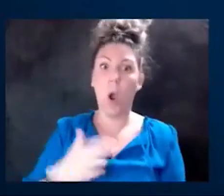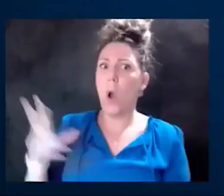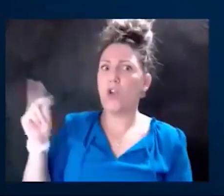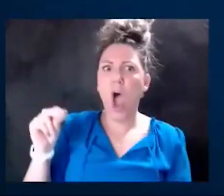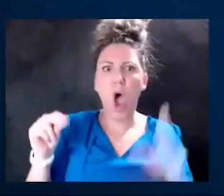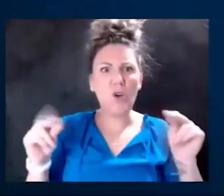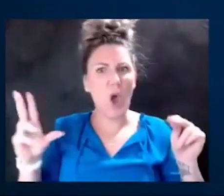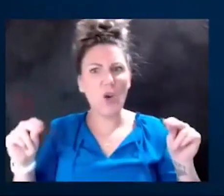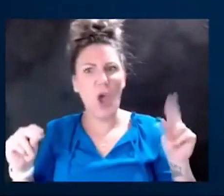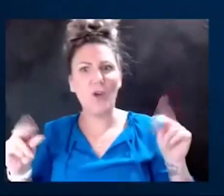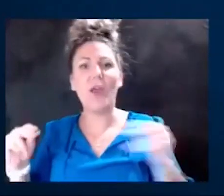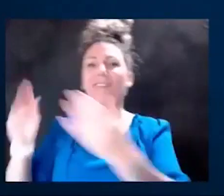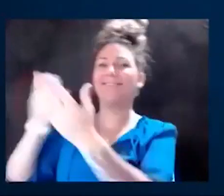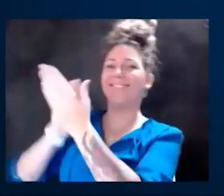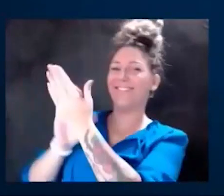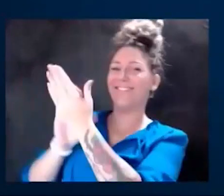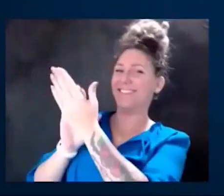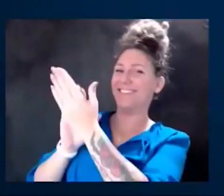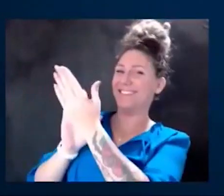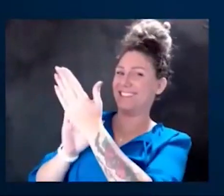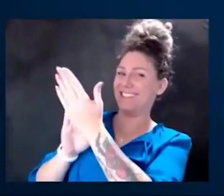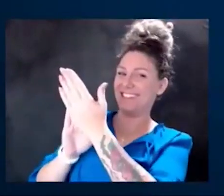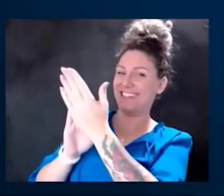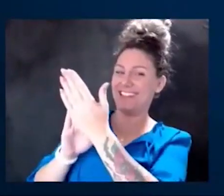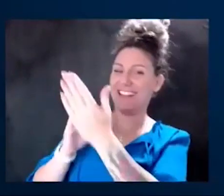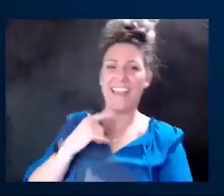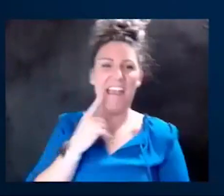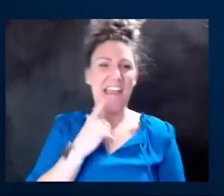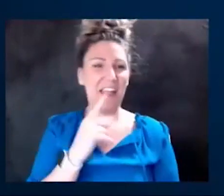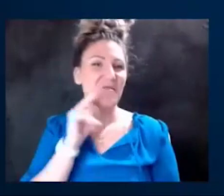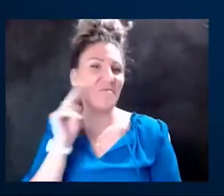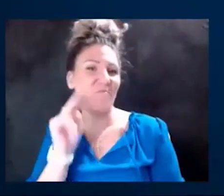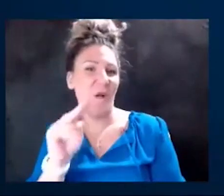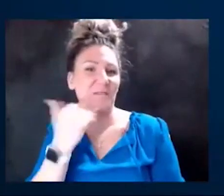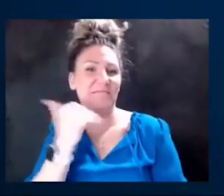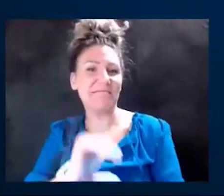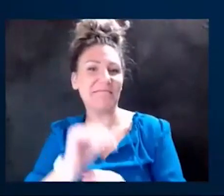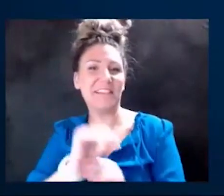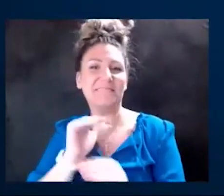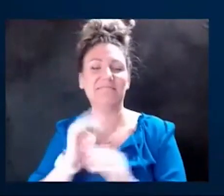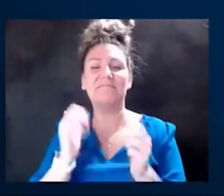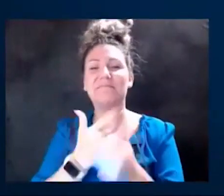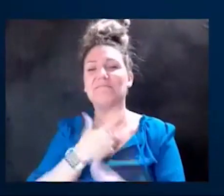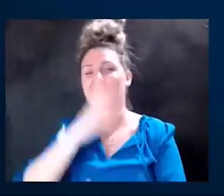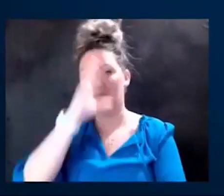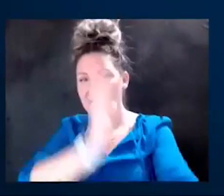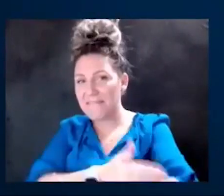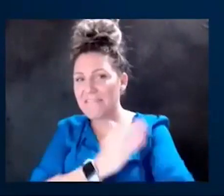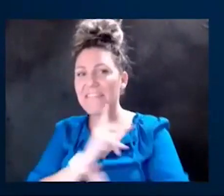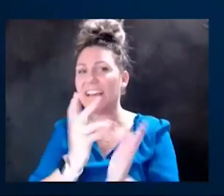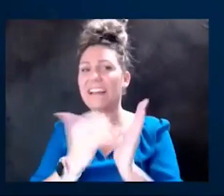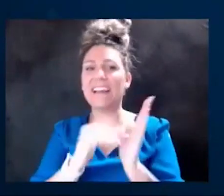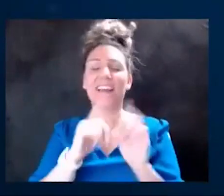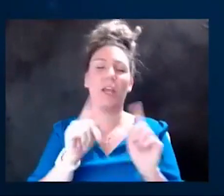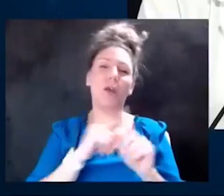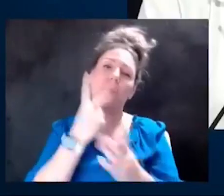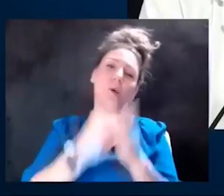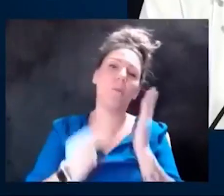I had to watch A New Hope last night with my son. So. Well, they're both great, but really, for the ultimate nerd,